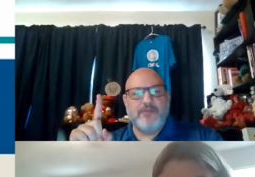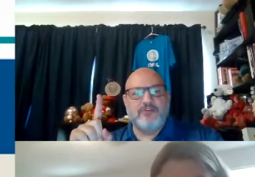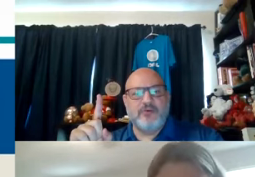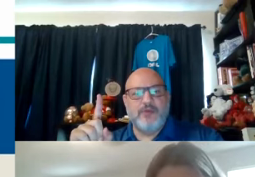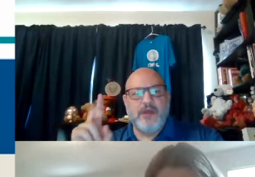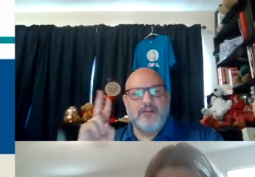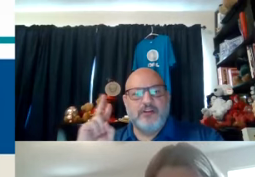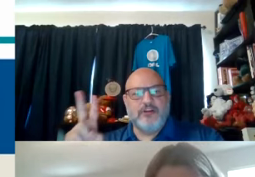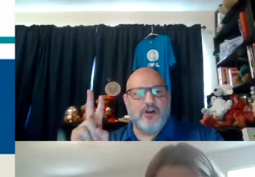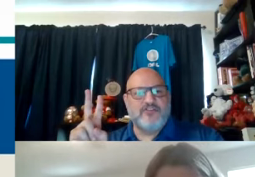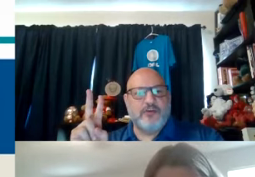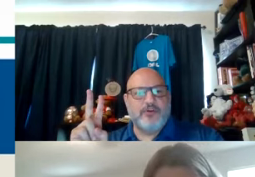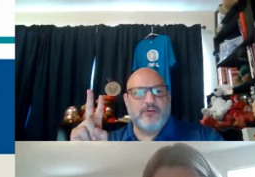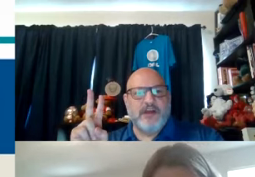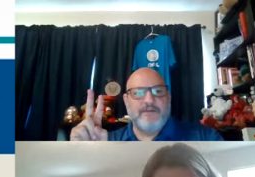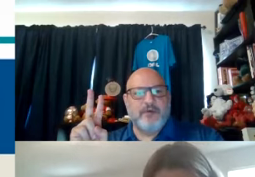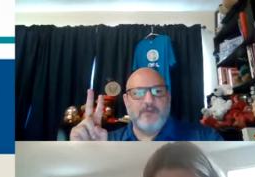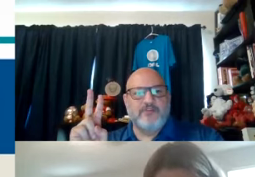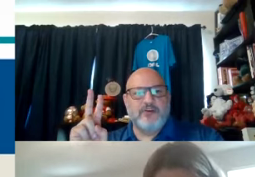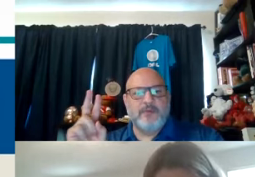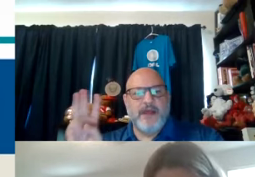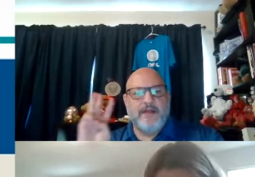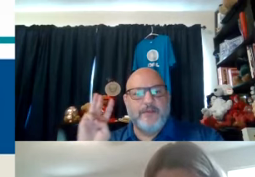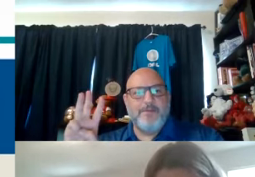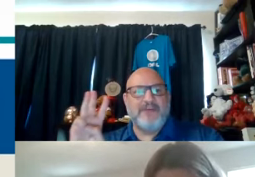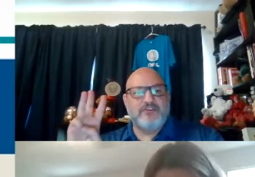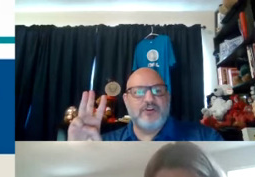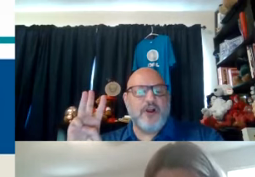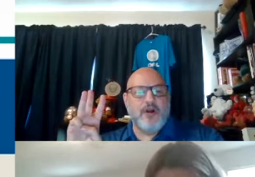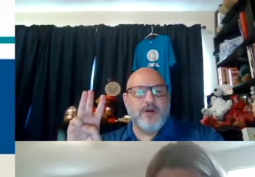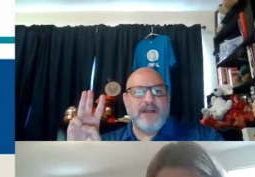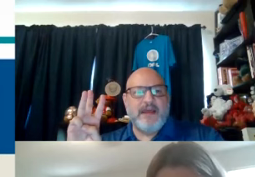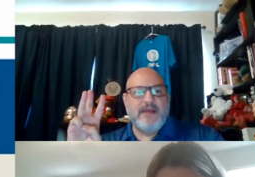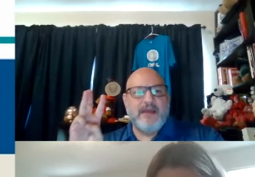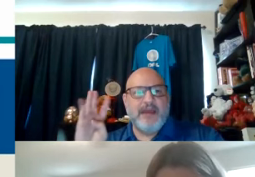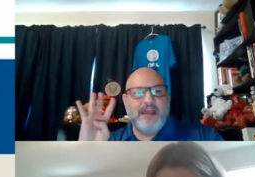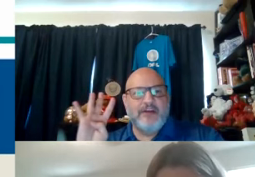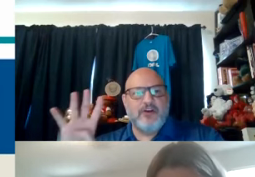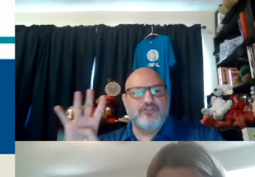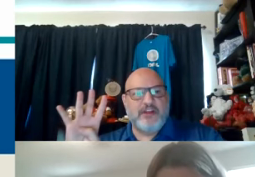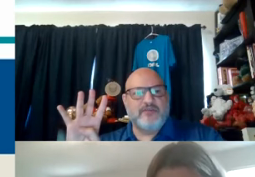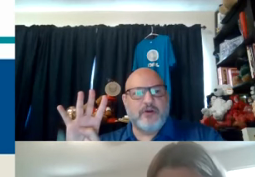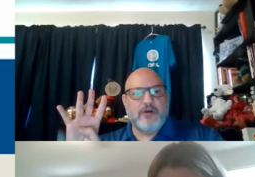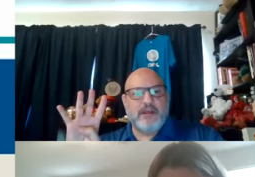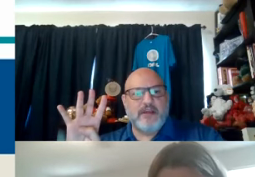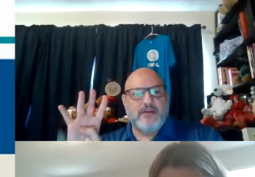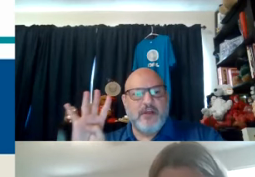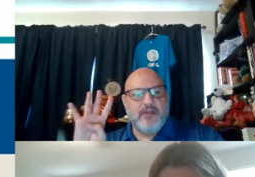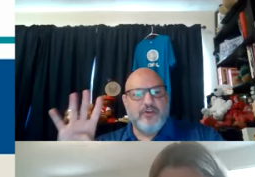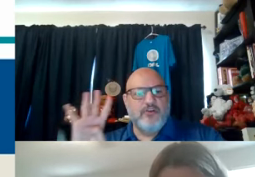of the ribosome, the large subunit of the ribosome, the messenger RNA, and our transfer